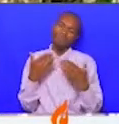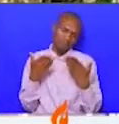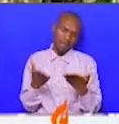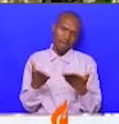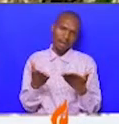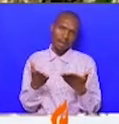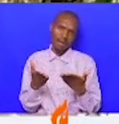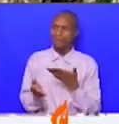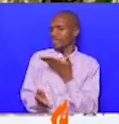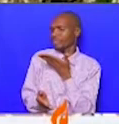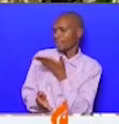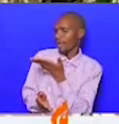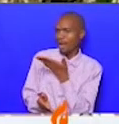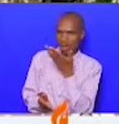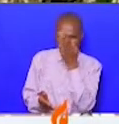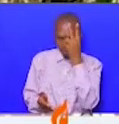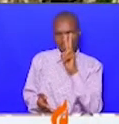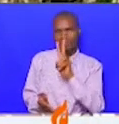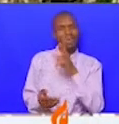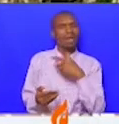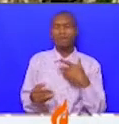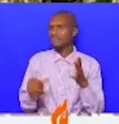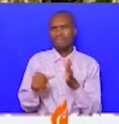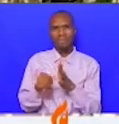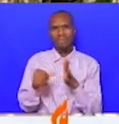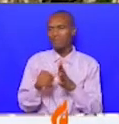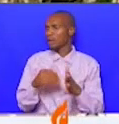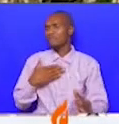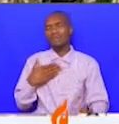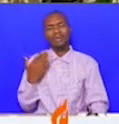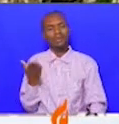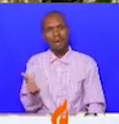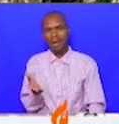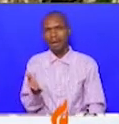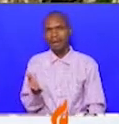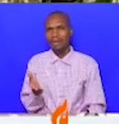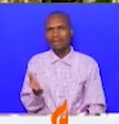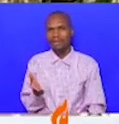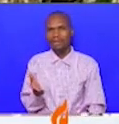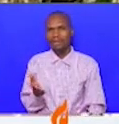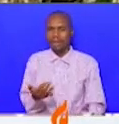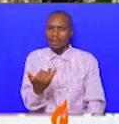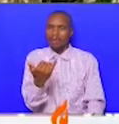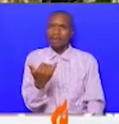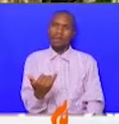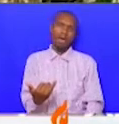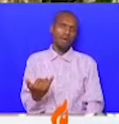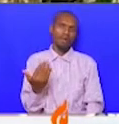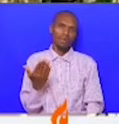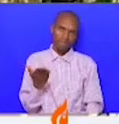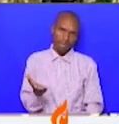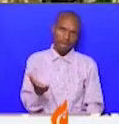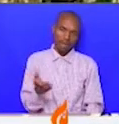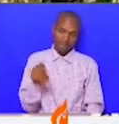namoino gaiga moroche ninchandegete abaminto ase igo